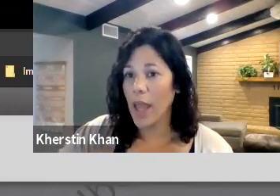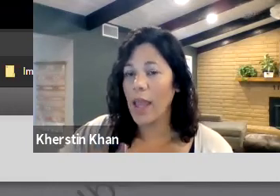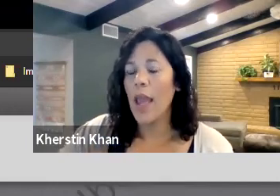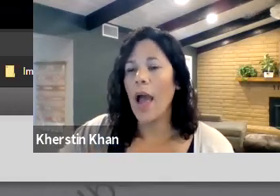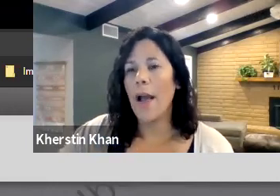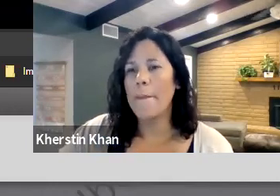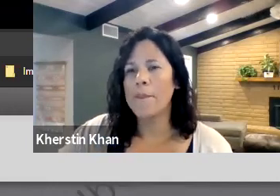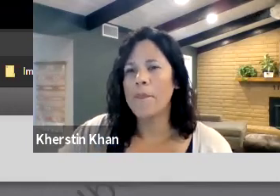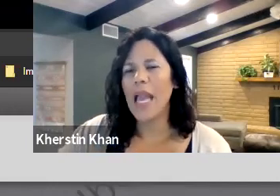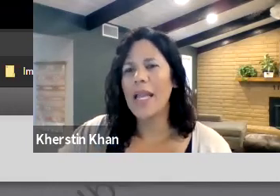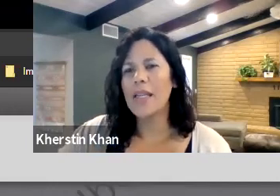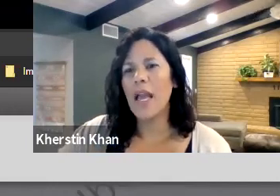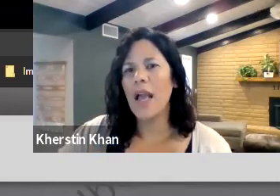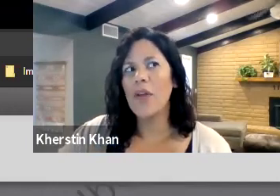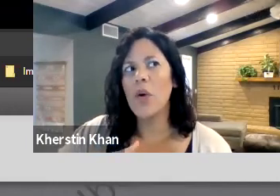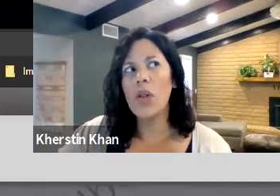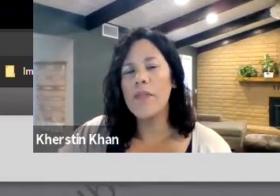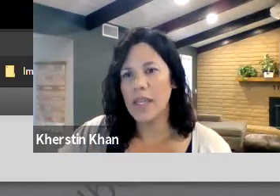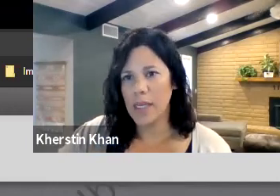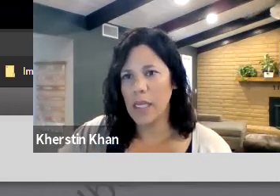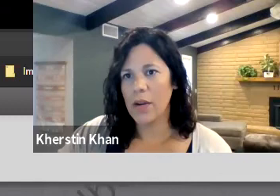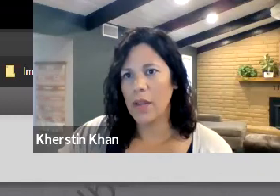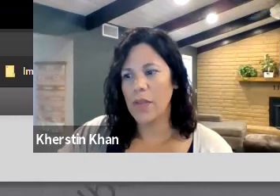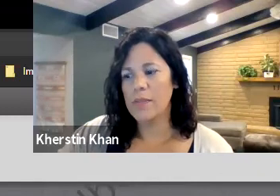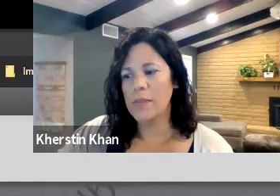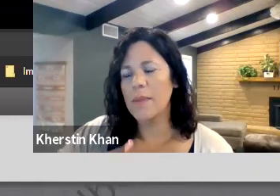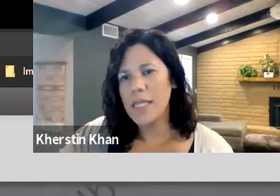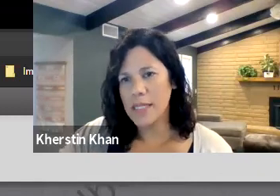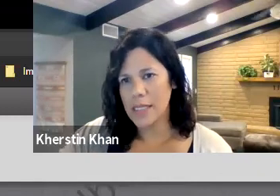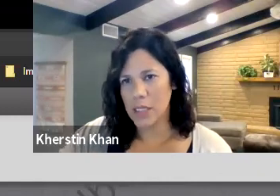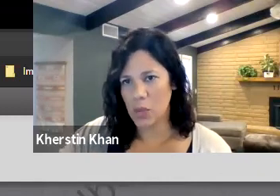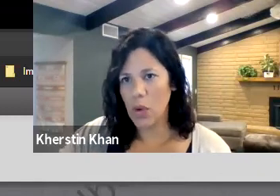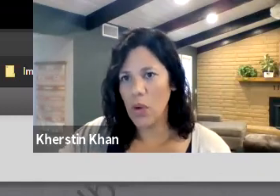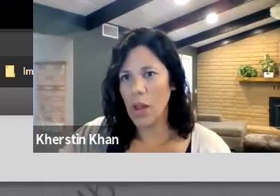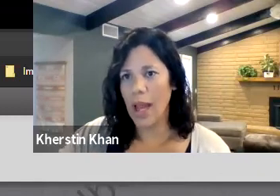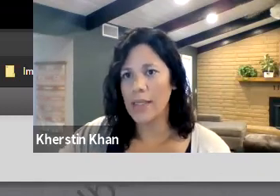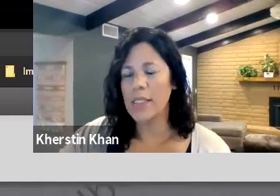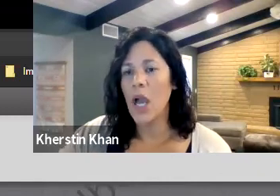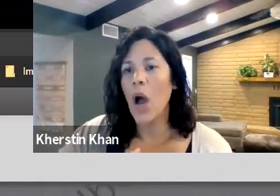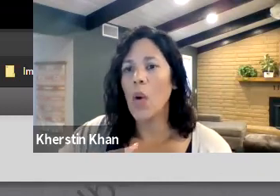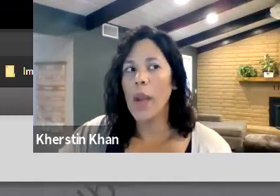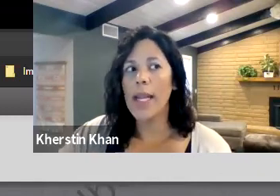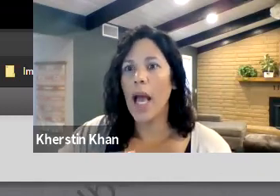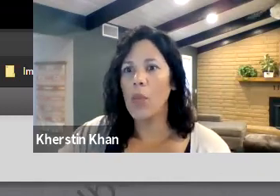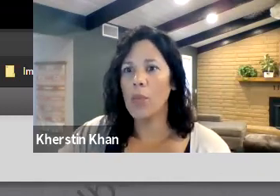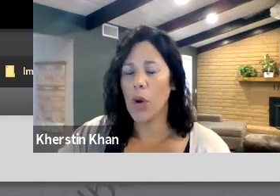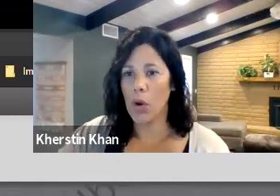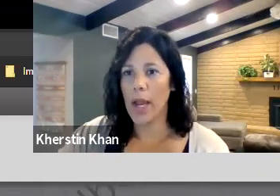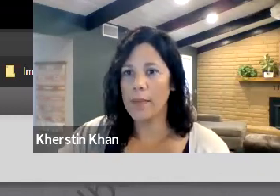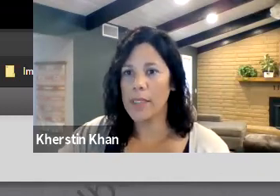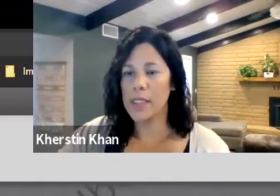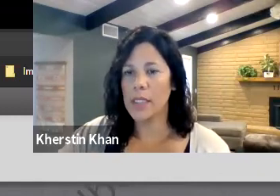positive way. And the goal of the committee, or the committee, sees its role as a way to